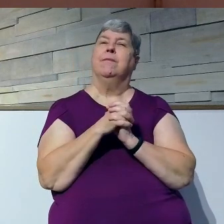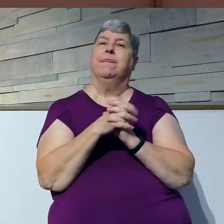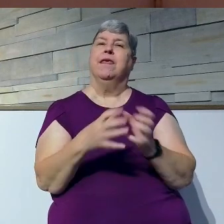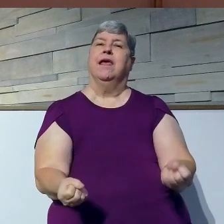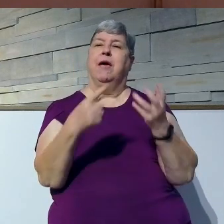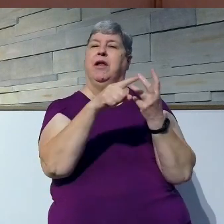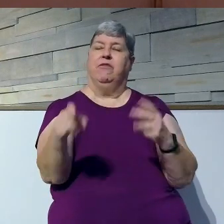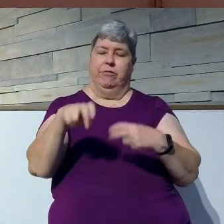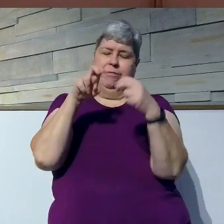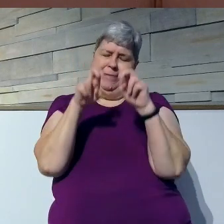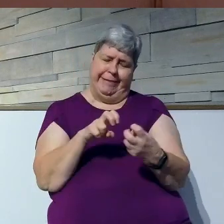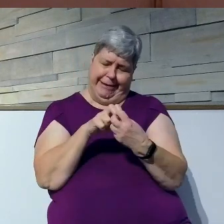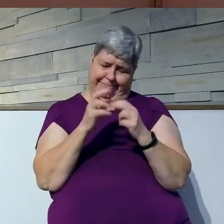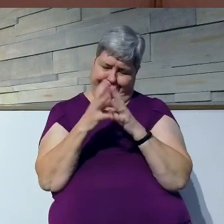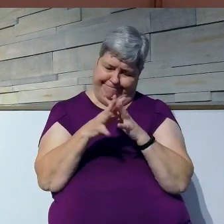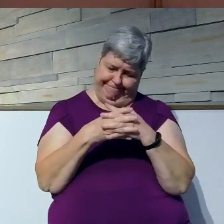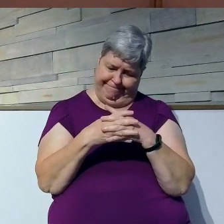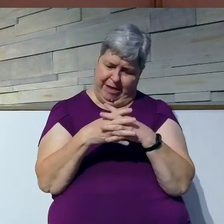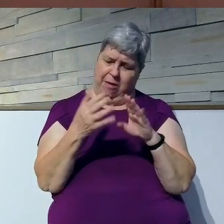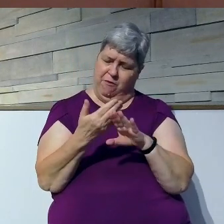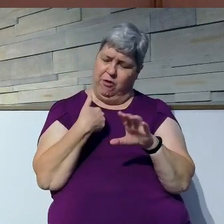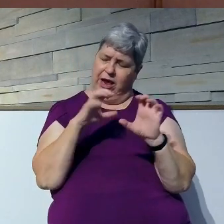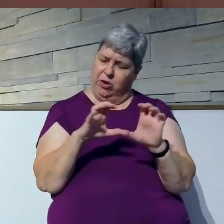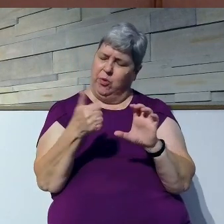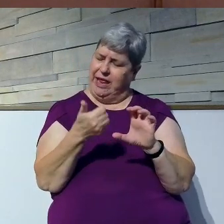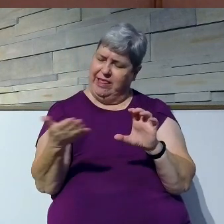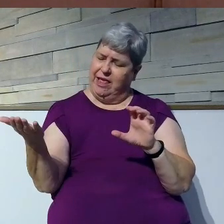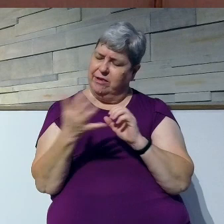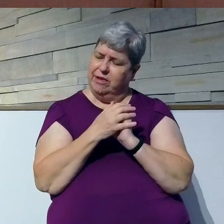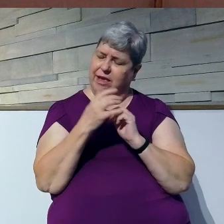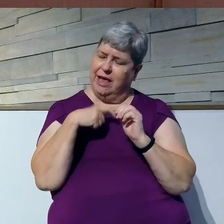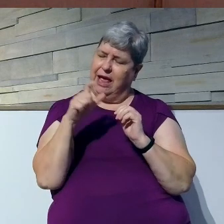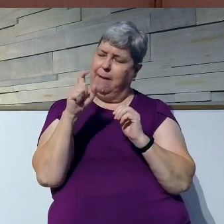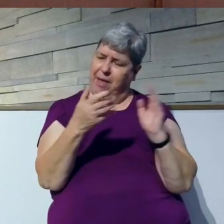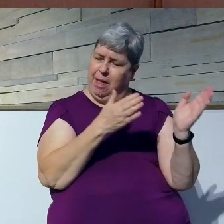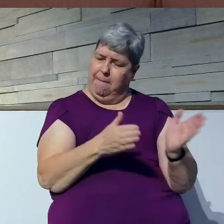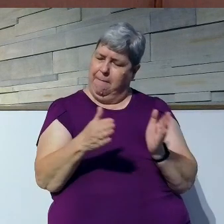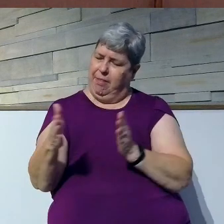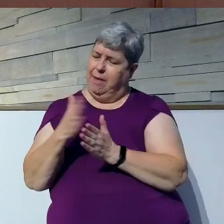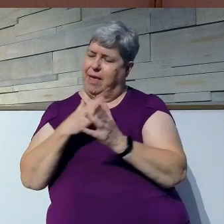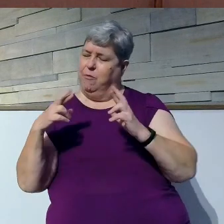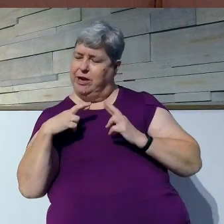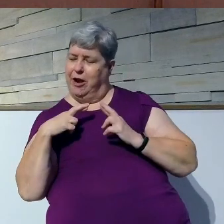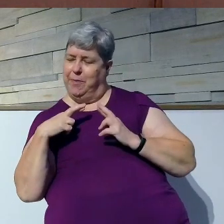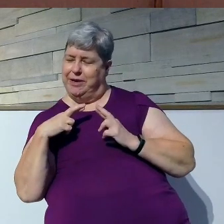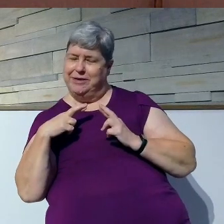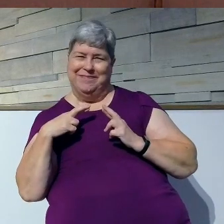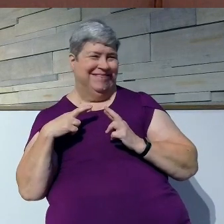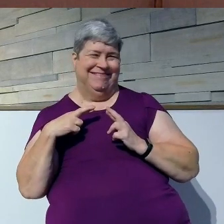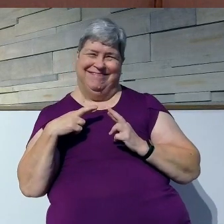how many of you sat down and thought, you know what I have to do before I do anything else? I must plan out my retirement.